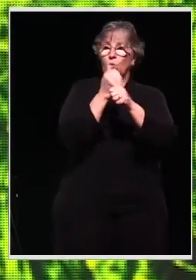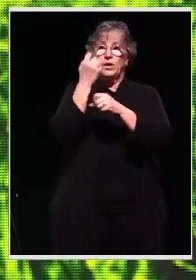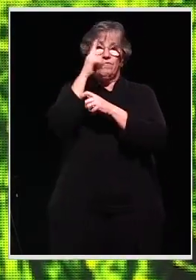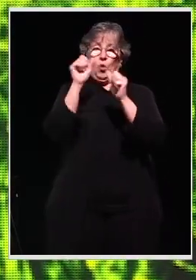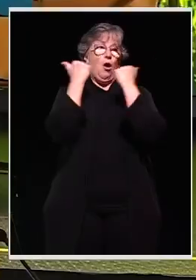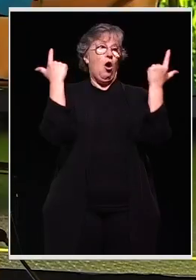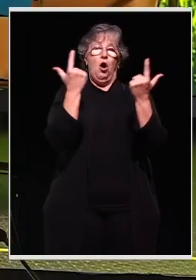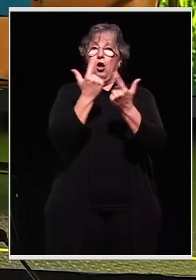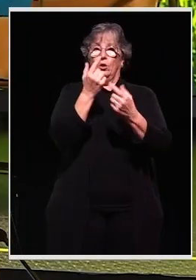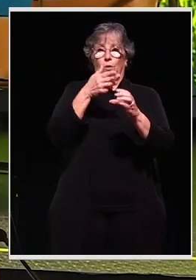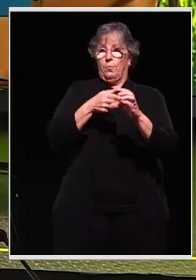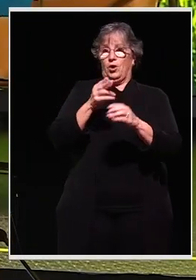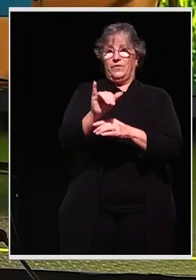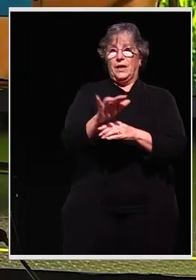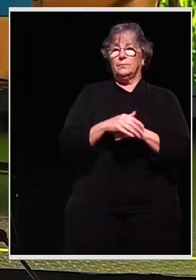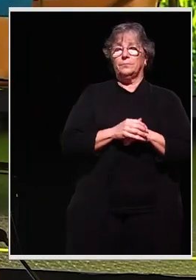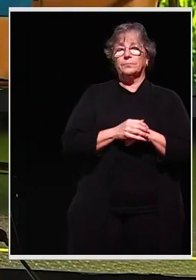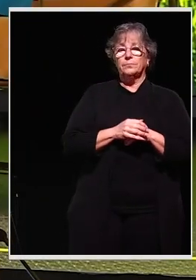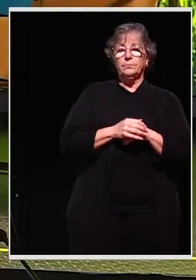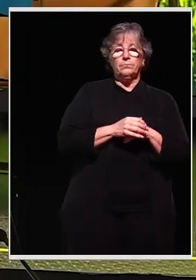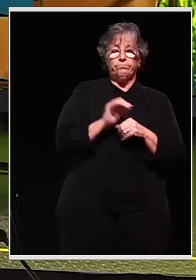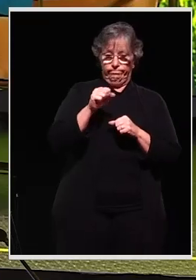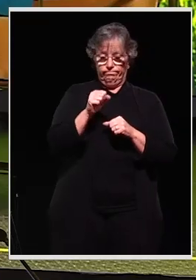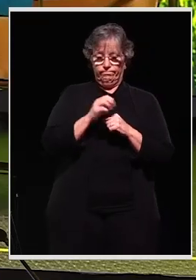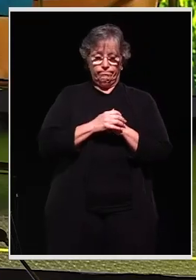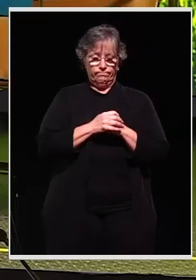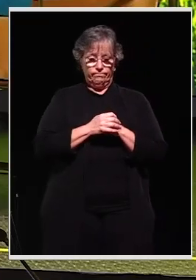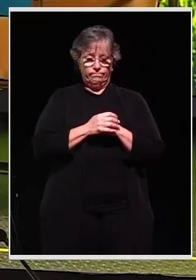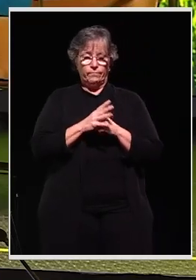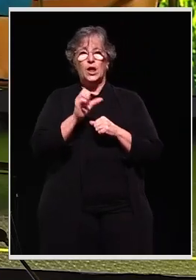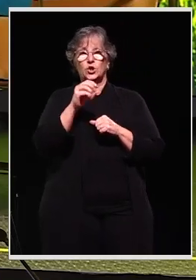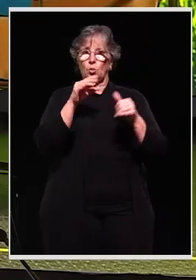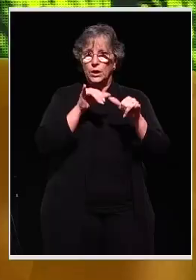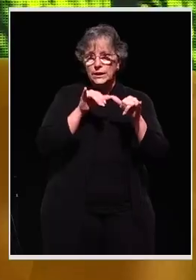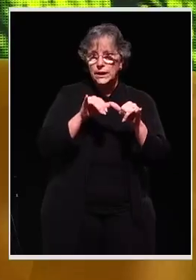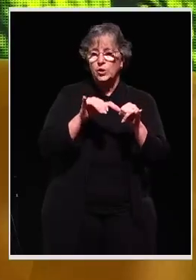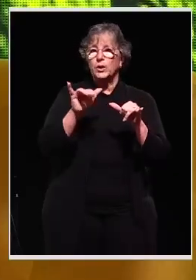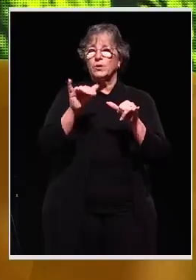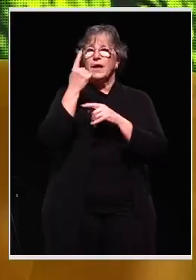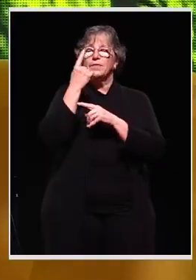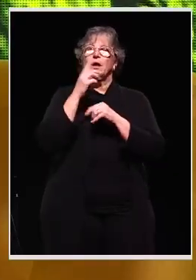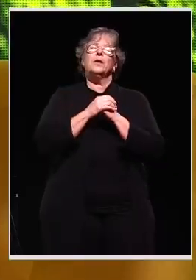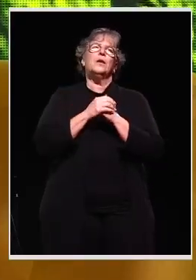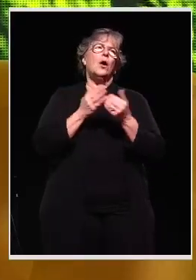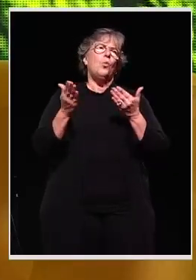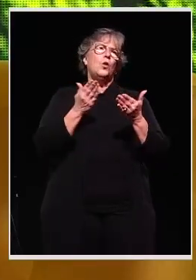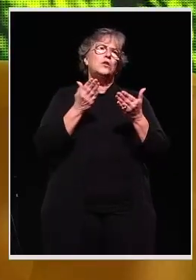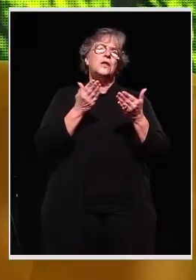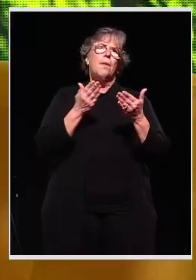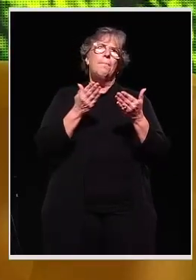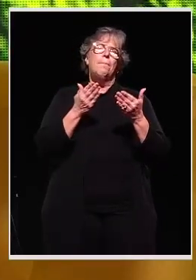Absolutely. involved. Absolutely. Yes. Yep. So just carrying on with that thought, Dean, what are some